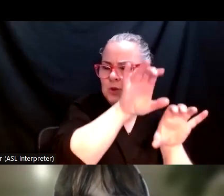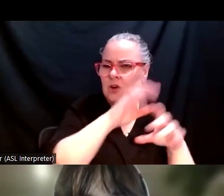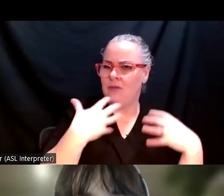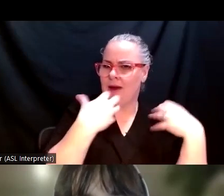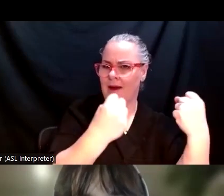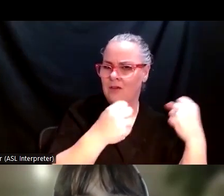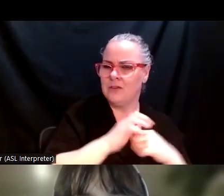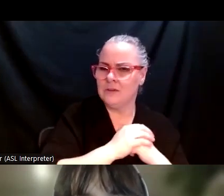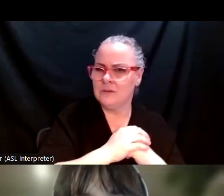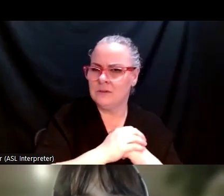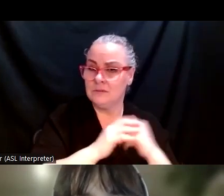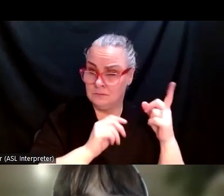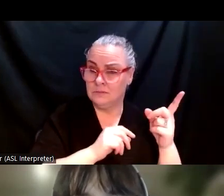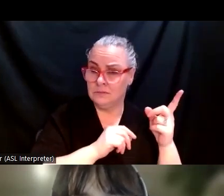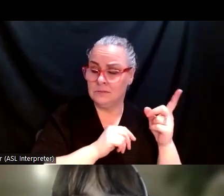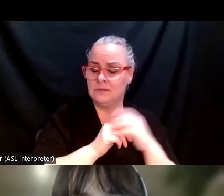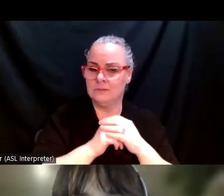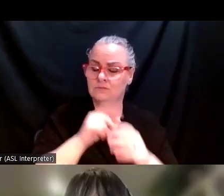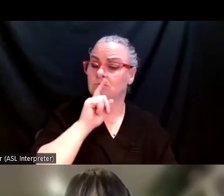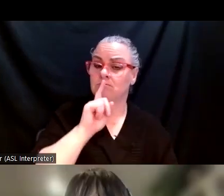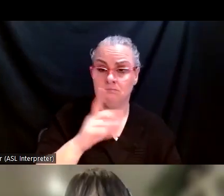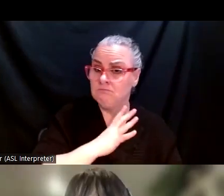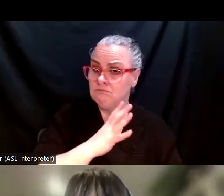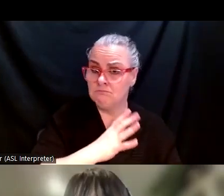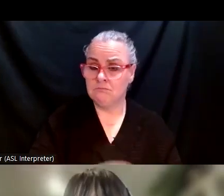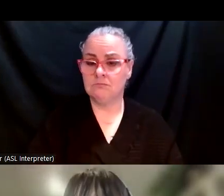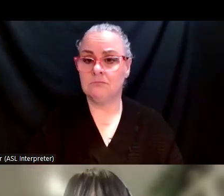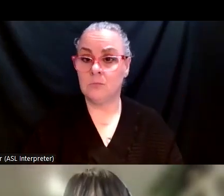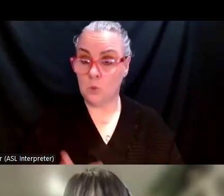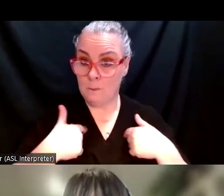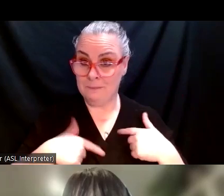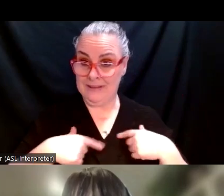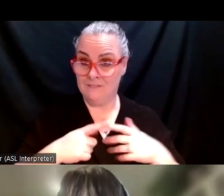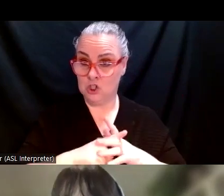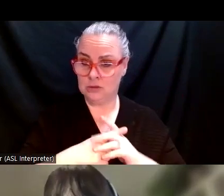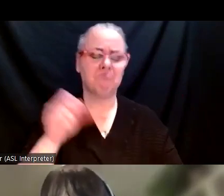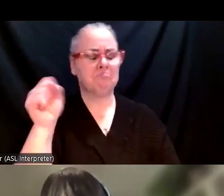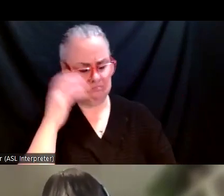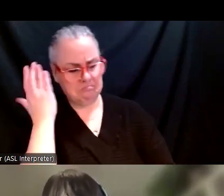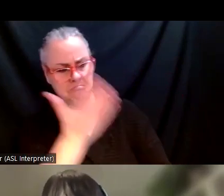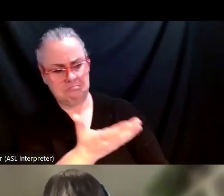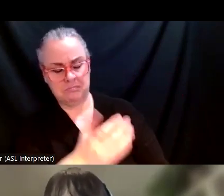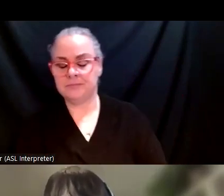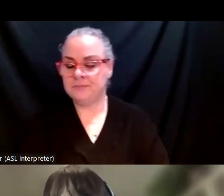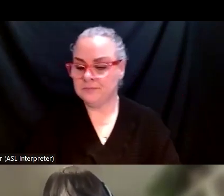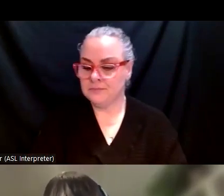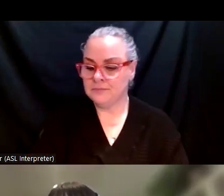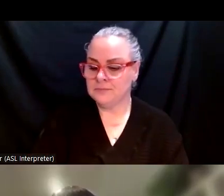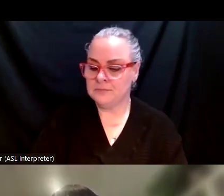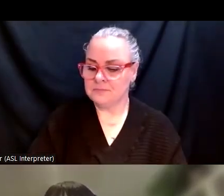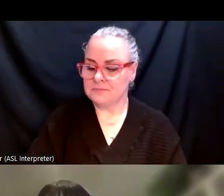side? You want to start with that? Sure. You want me to go first? Yeah, why not? Yeah,